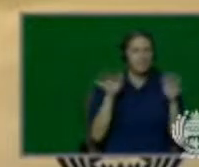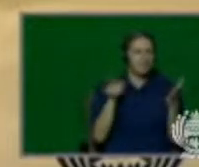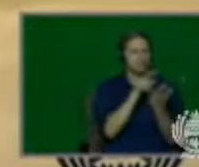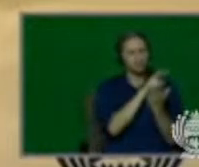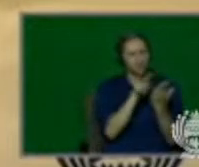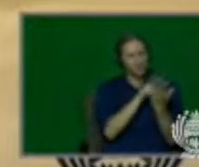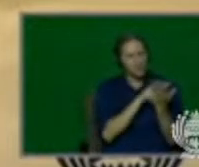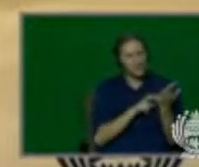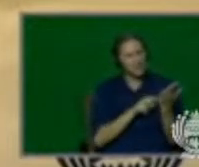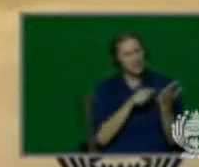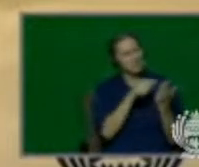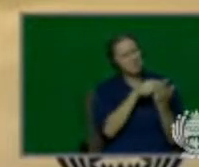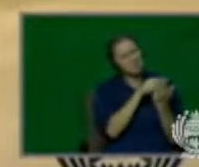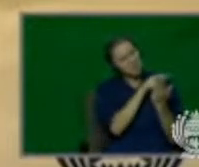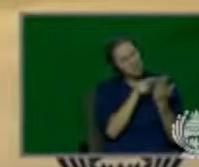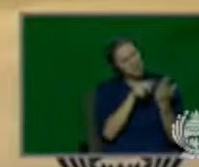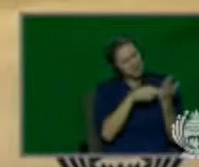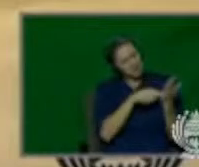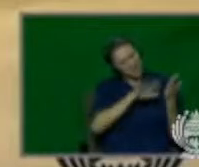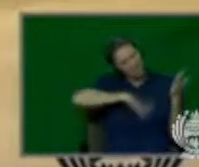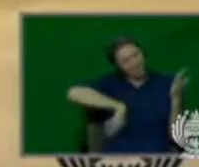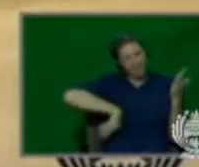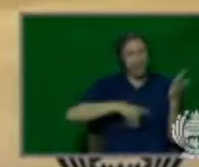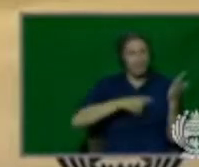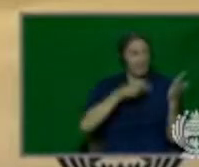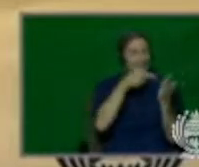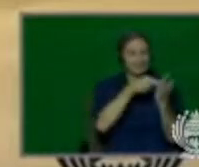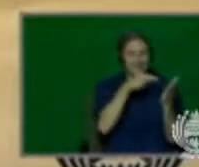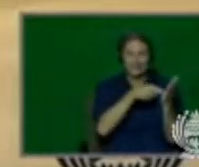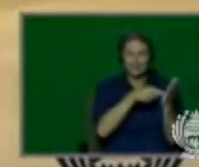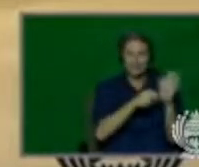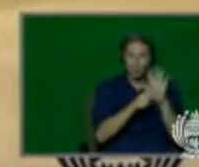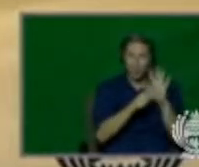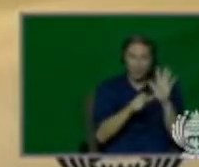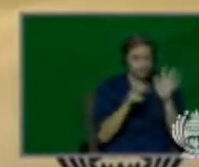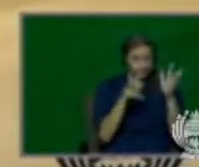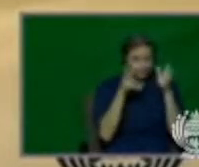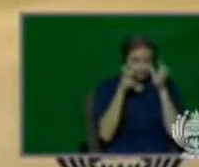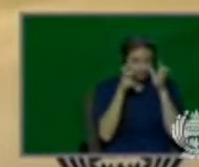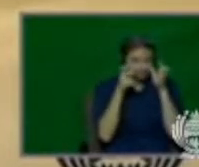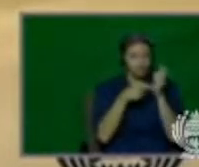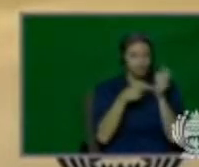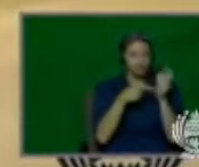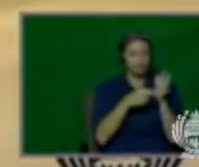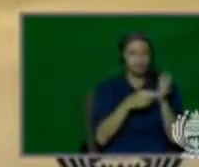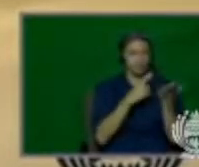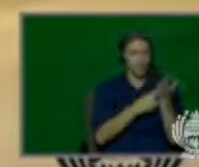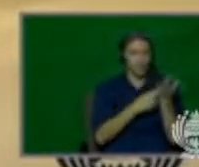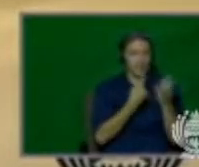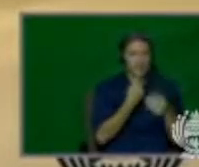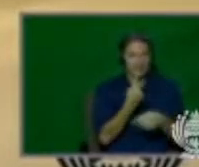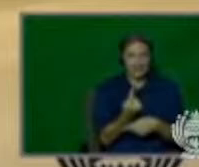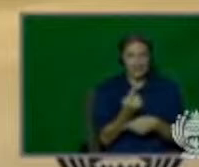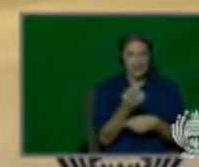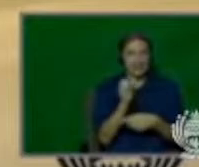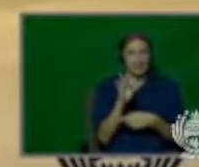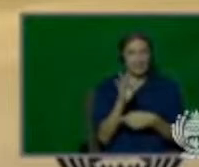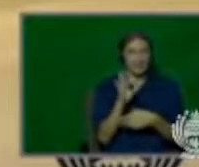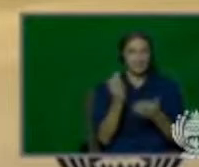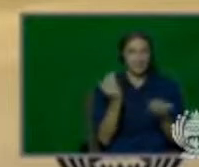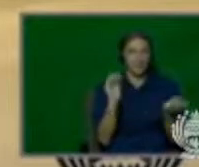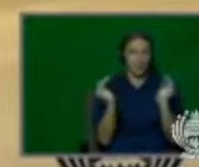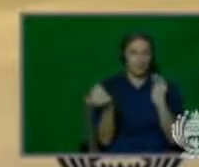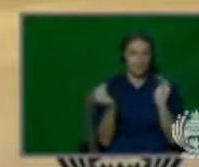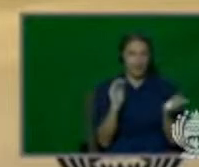don't like. What that report says is that rand for rand, if you had to compare a worker from